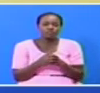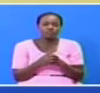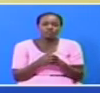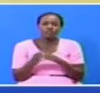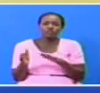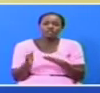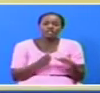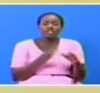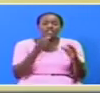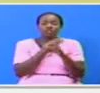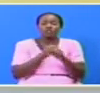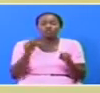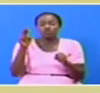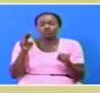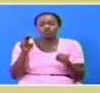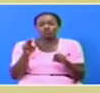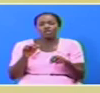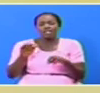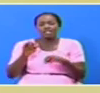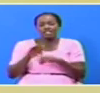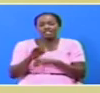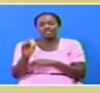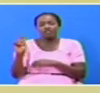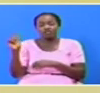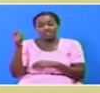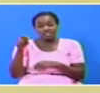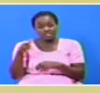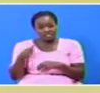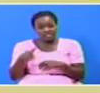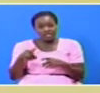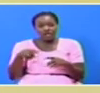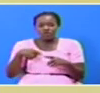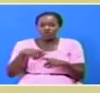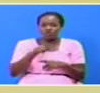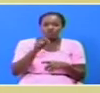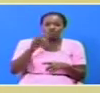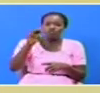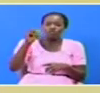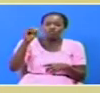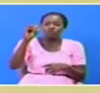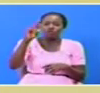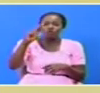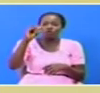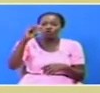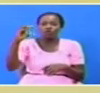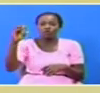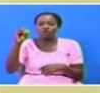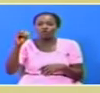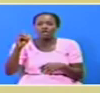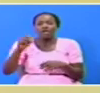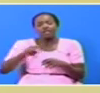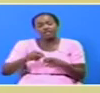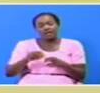Rais Uhuru Kenyatta ameondoka nchini mapema asubuhi ya leo akielekea jijini Marrakech nchini Morocco, kaskazini mwa bara la